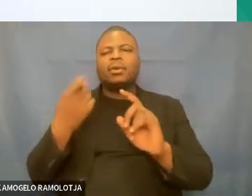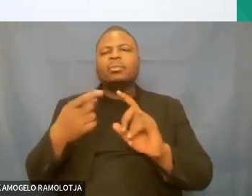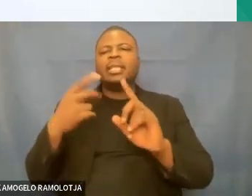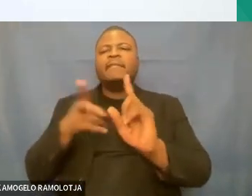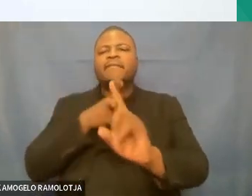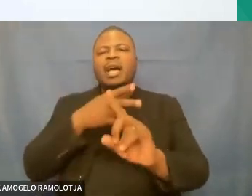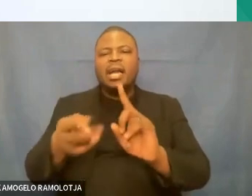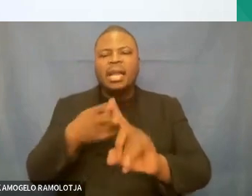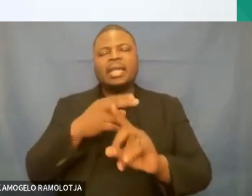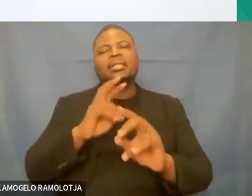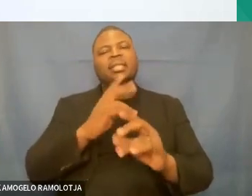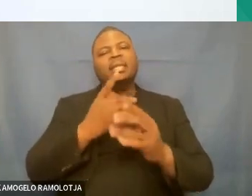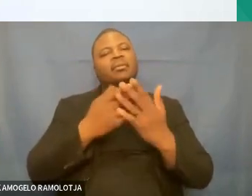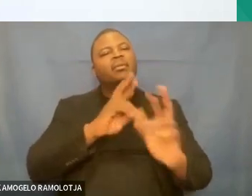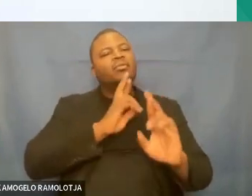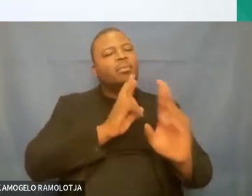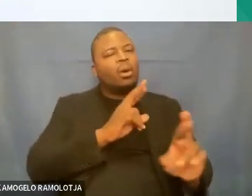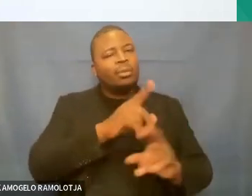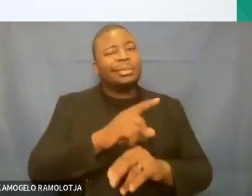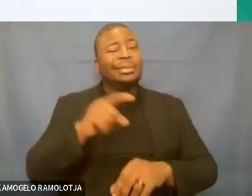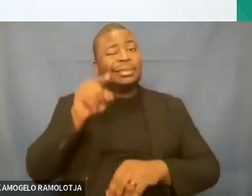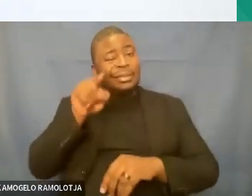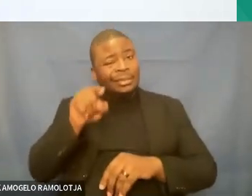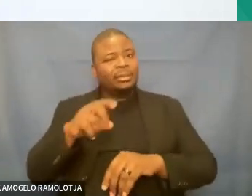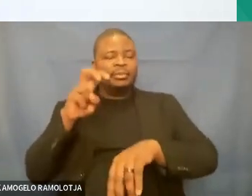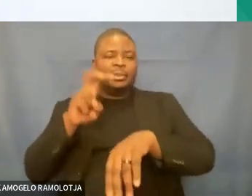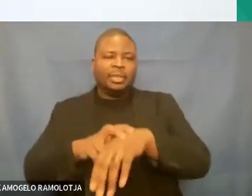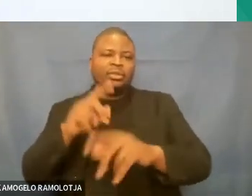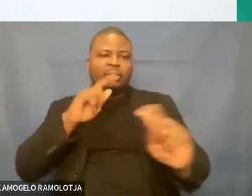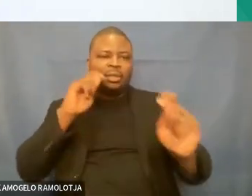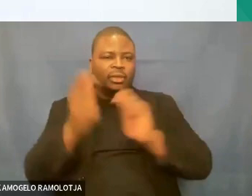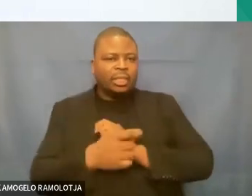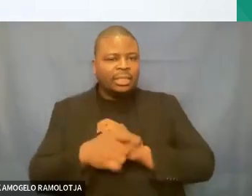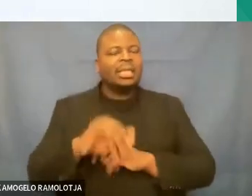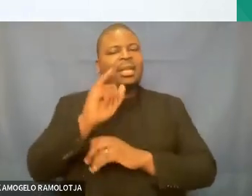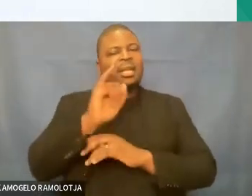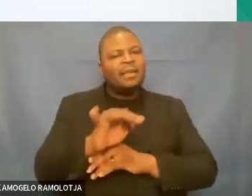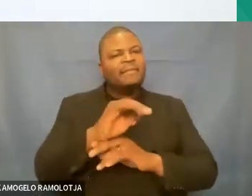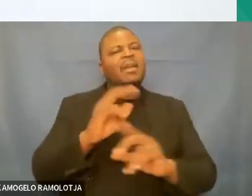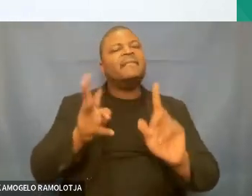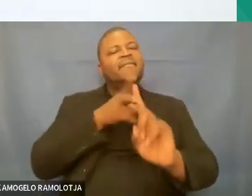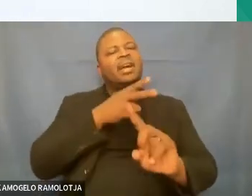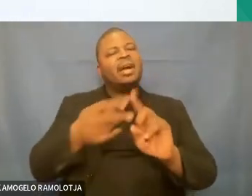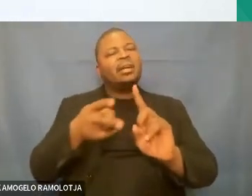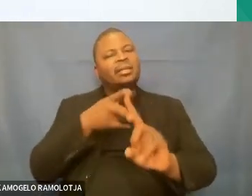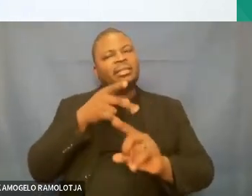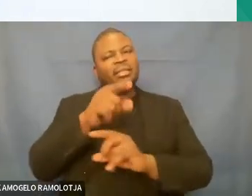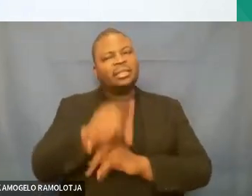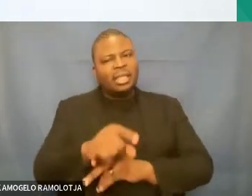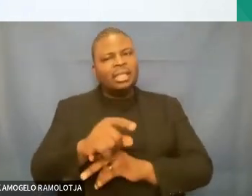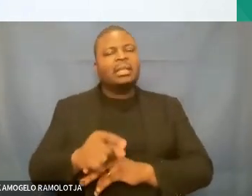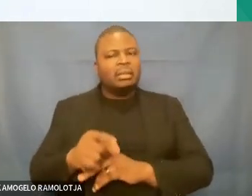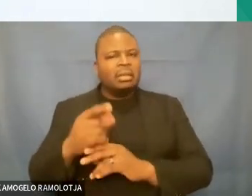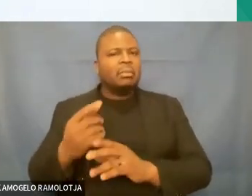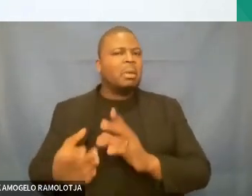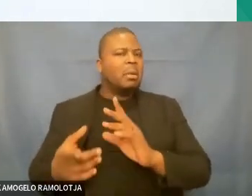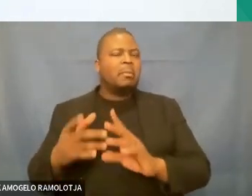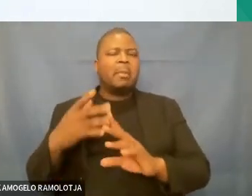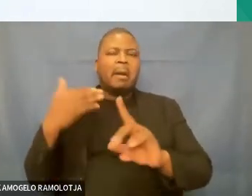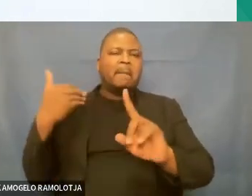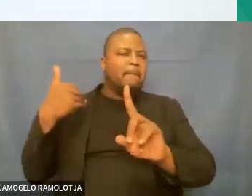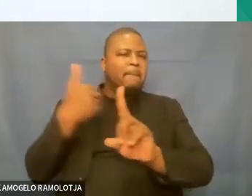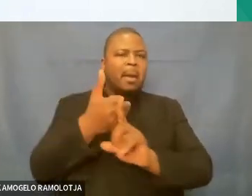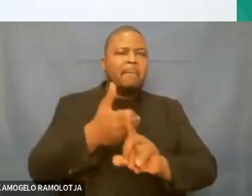reported. And that needs to change, right? So if there's particular violations that are experienced, because of the